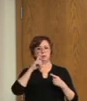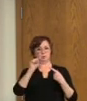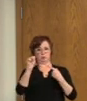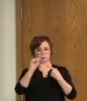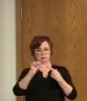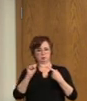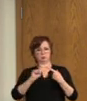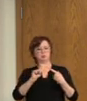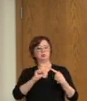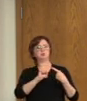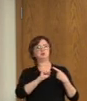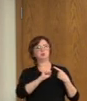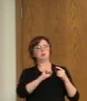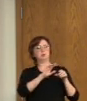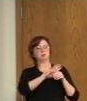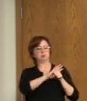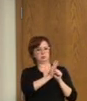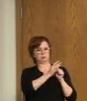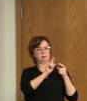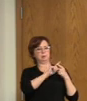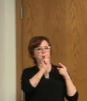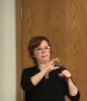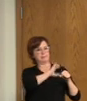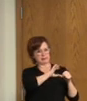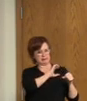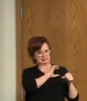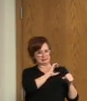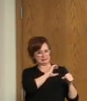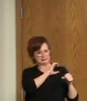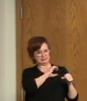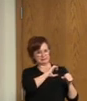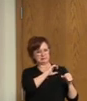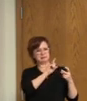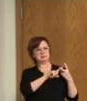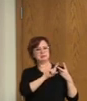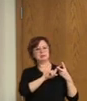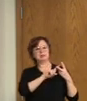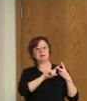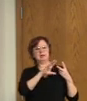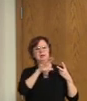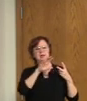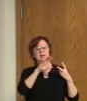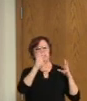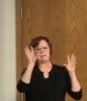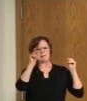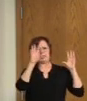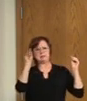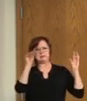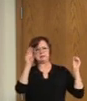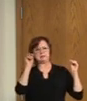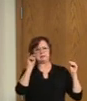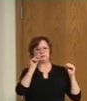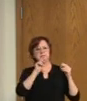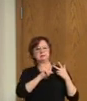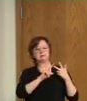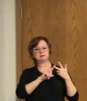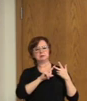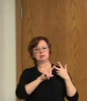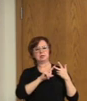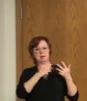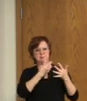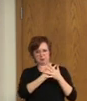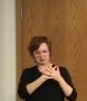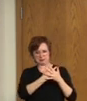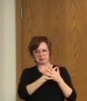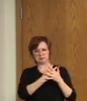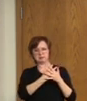police service and some paramedics. There's talk about firefighters helping out in prisons, the